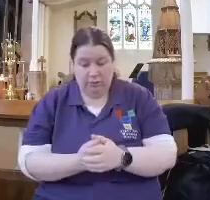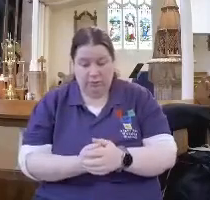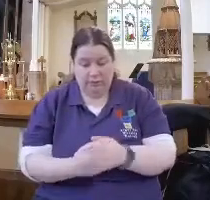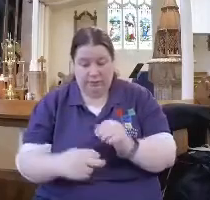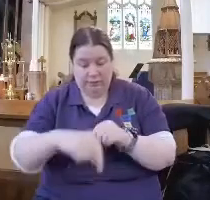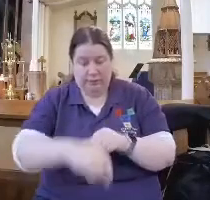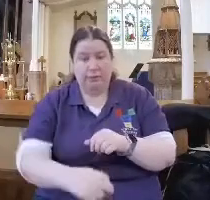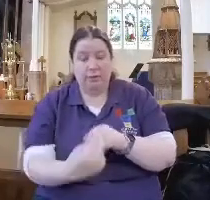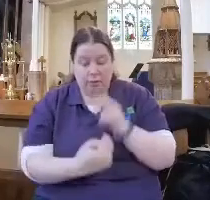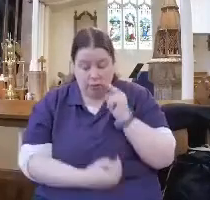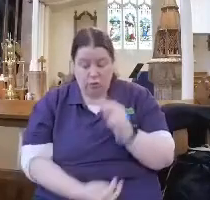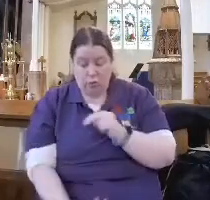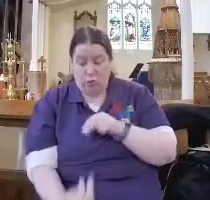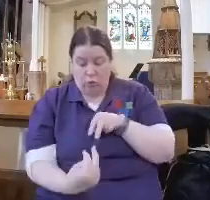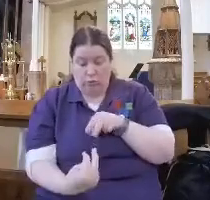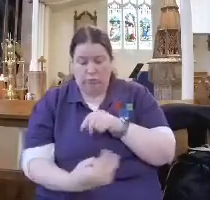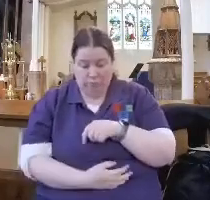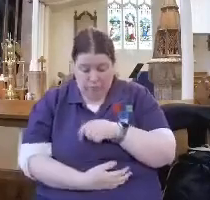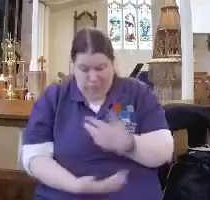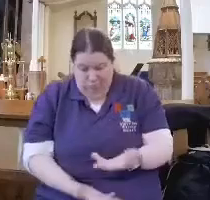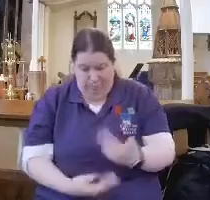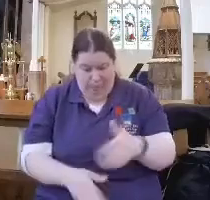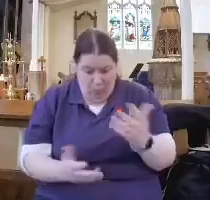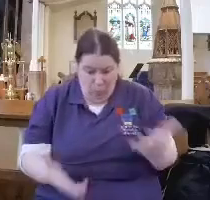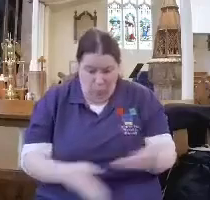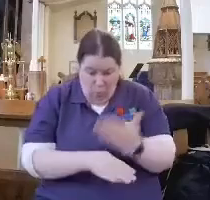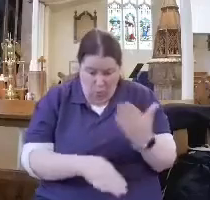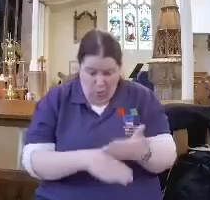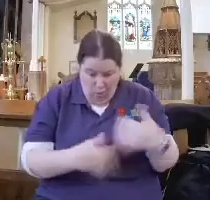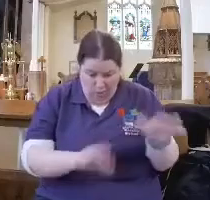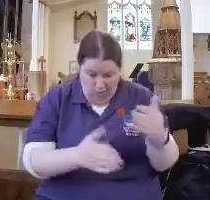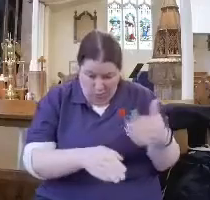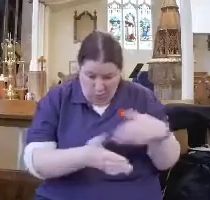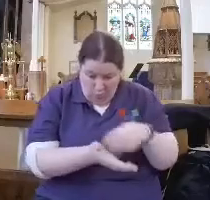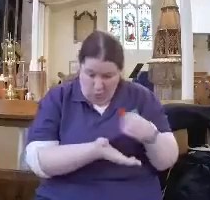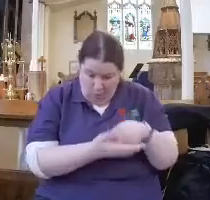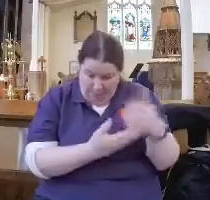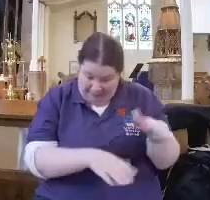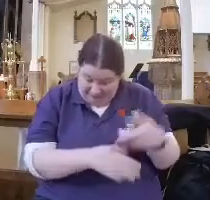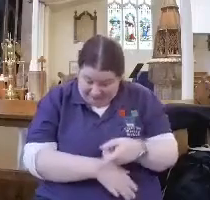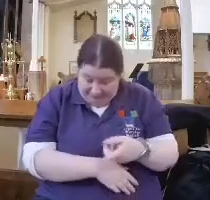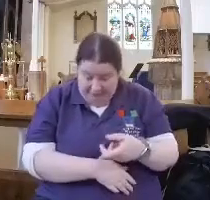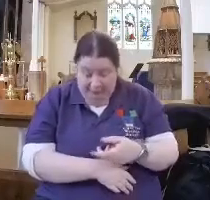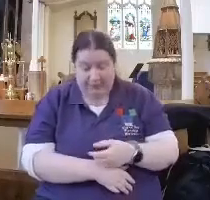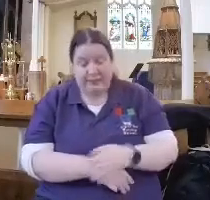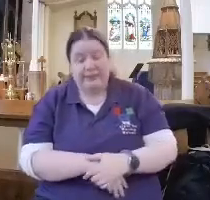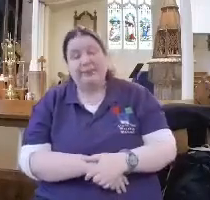eyes, sorry mate, you've had your walk, you've done it. It's done and dusted.